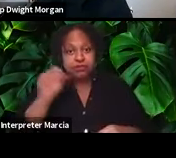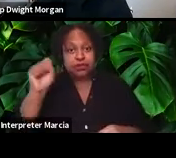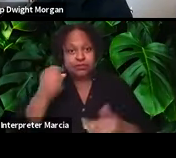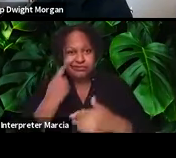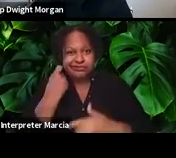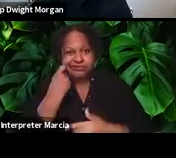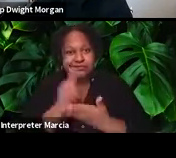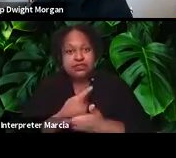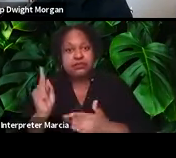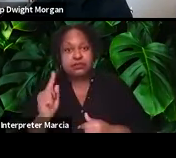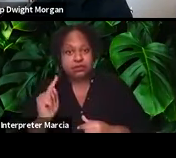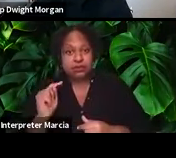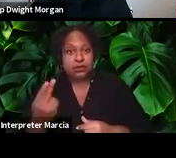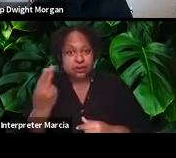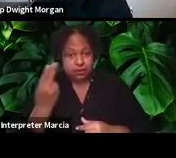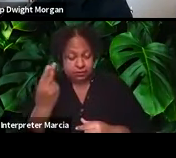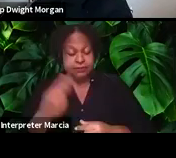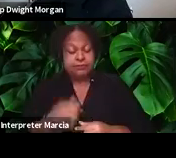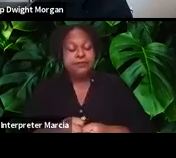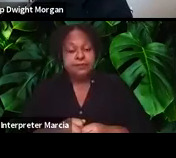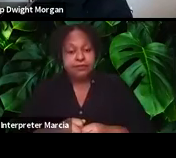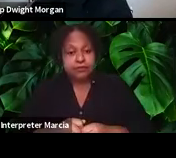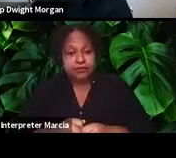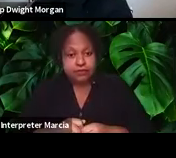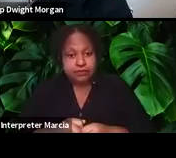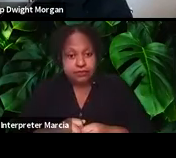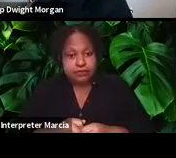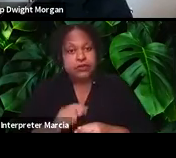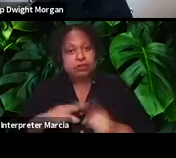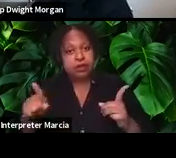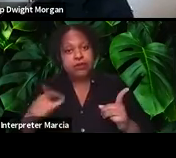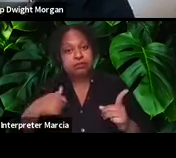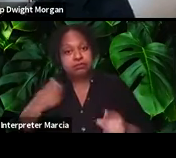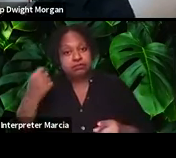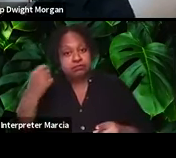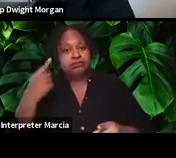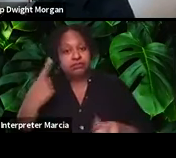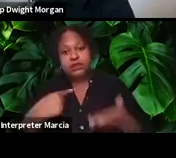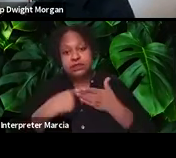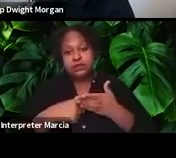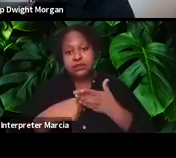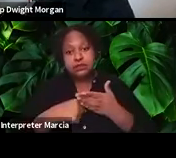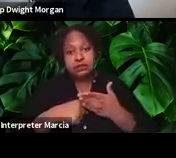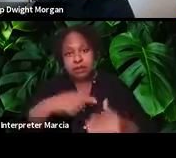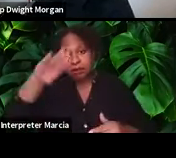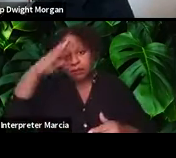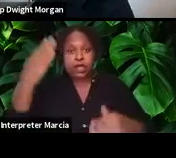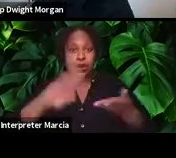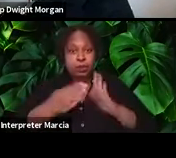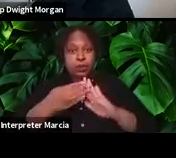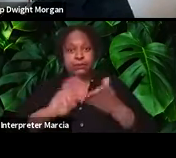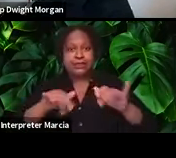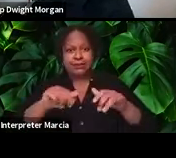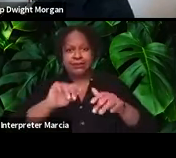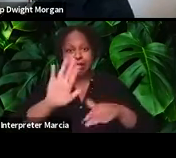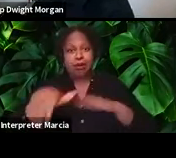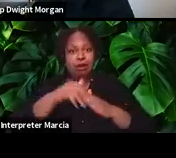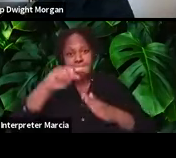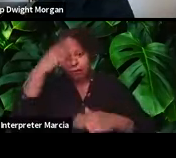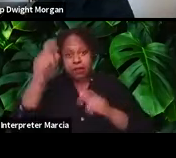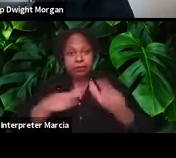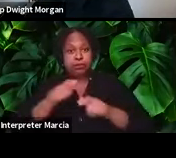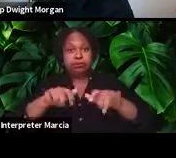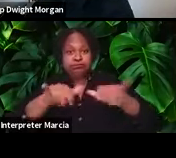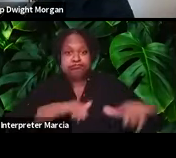But what I understood was when we say Black community, we're not monolithic. We have a different